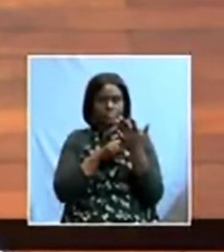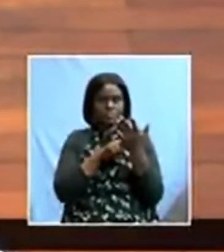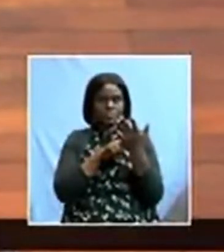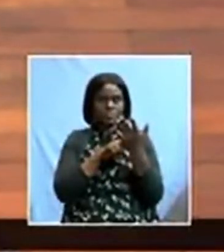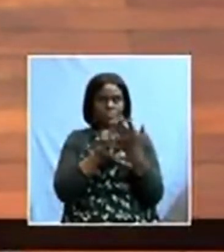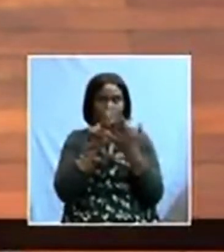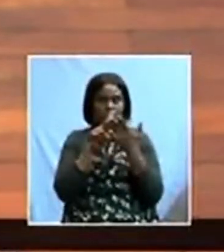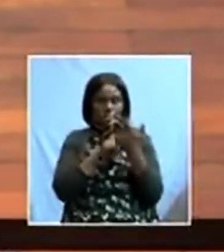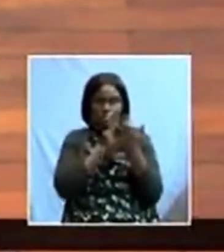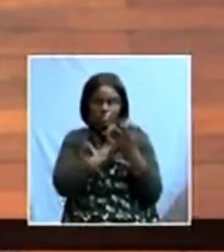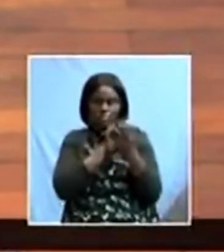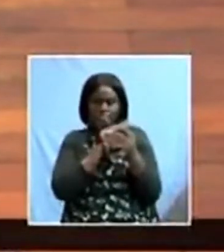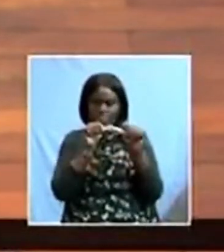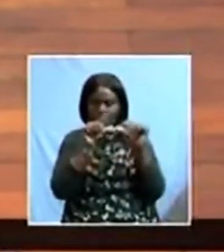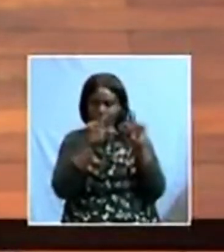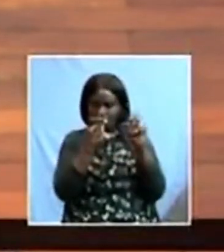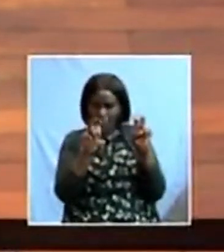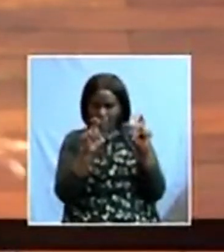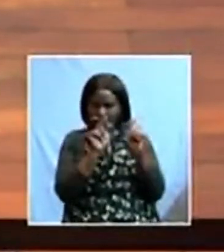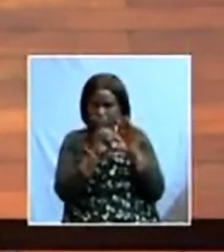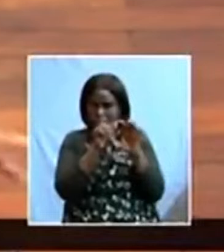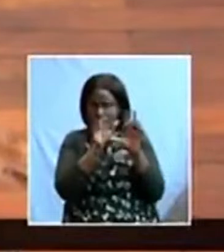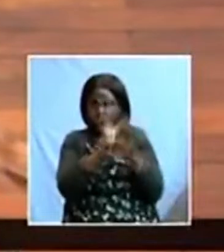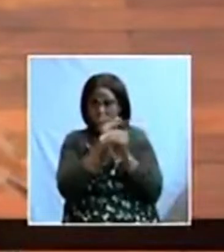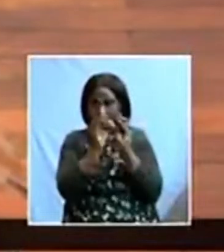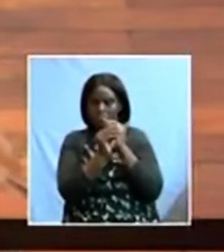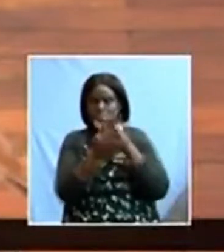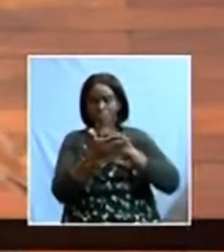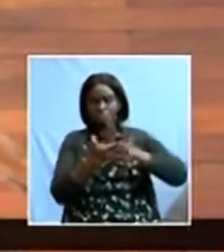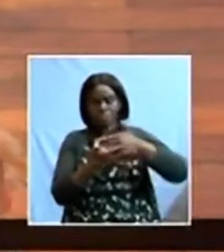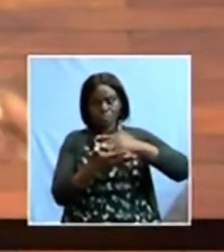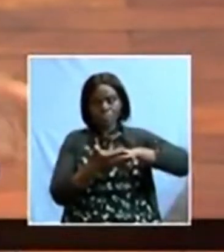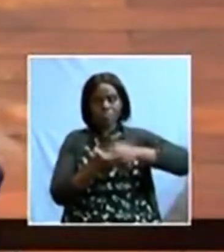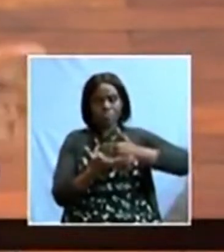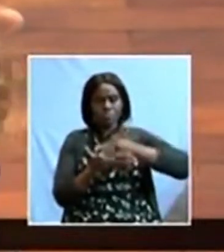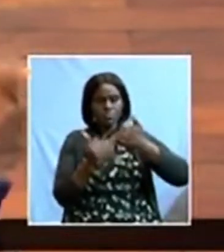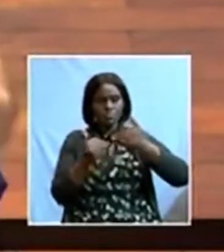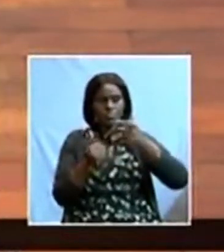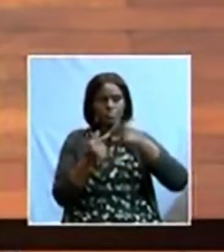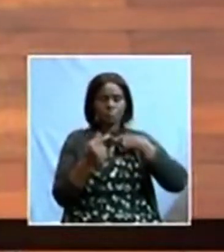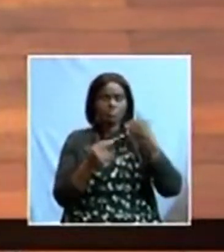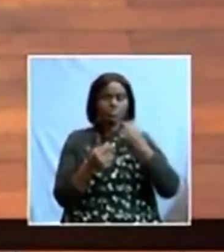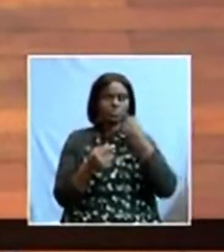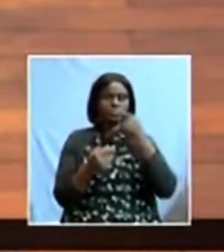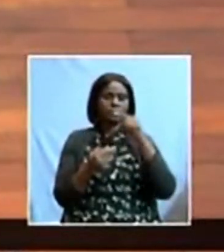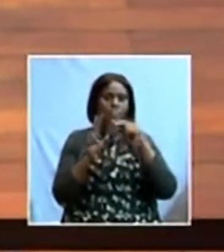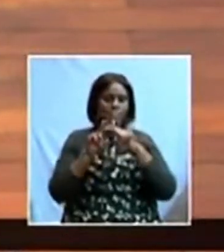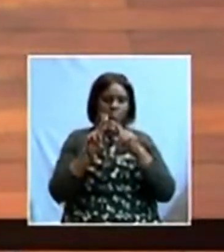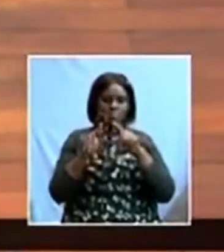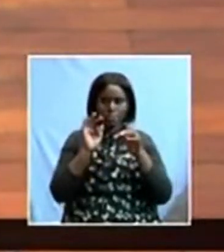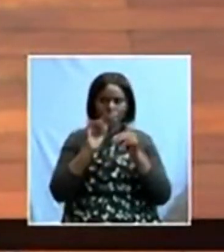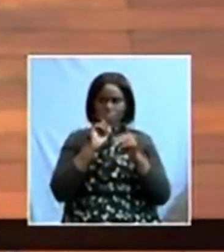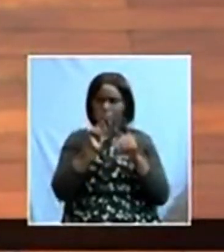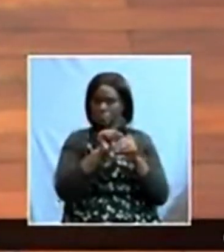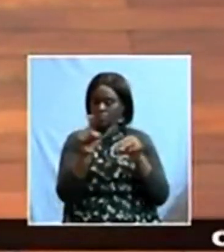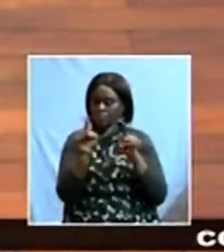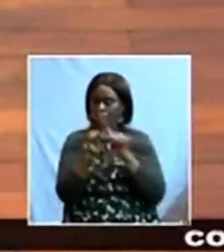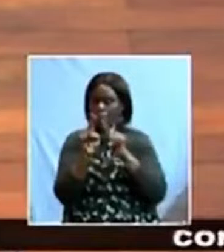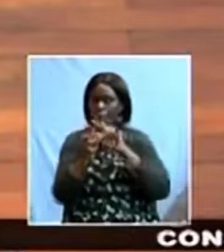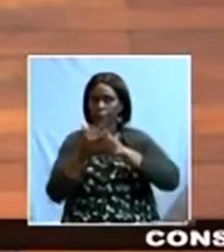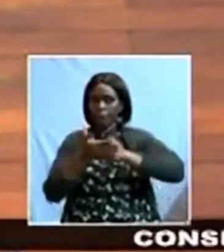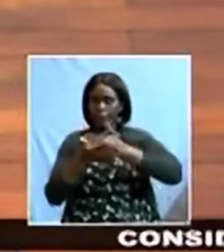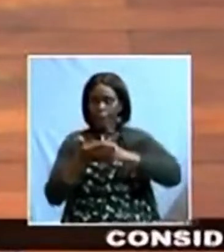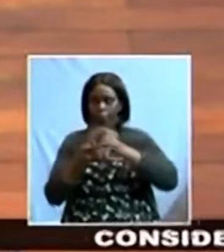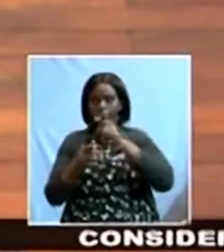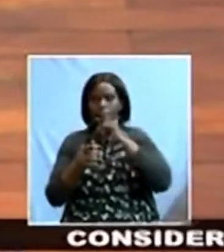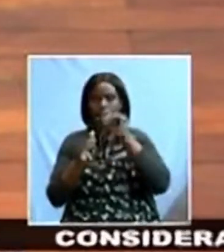because the police are still investigating on the missing laptops. Now, I was saying, Chair, that these same laptops,